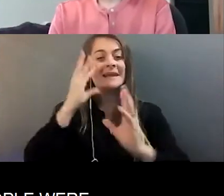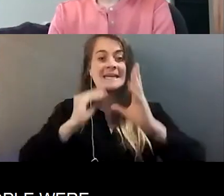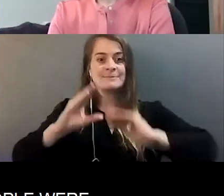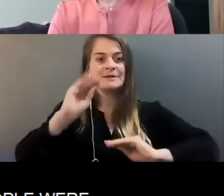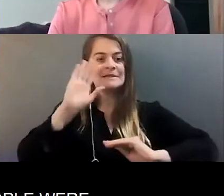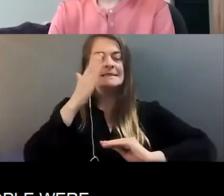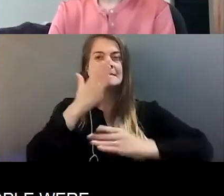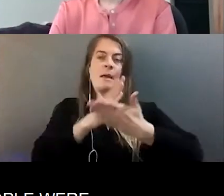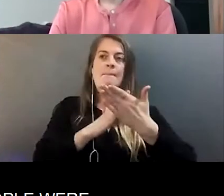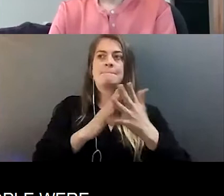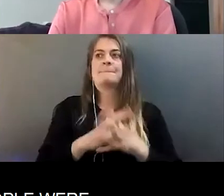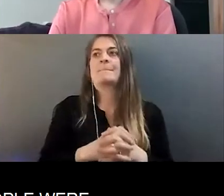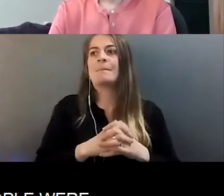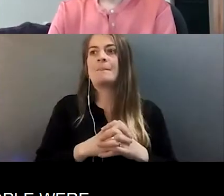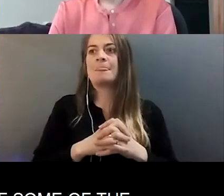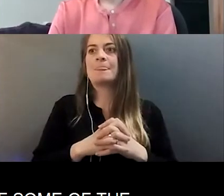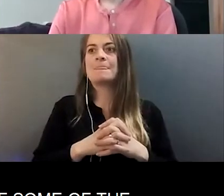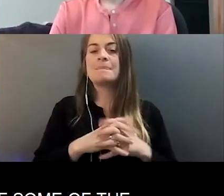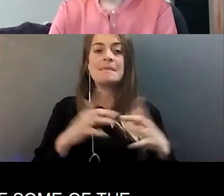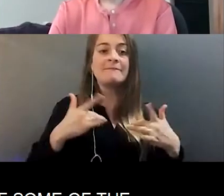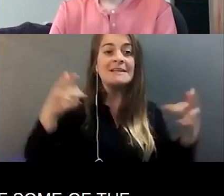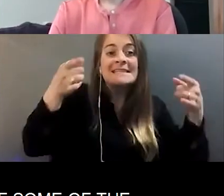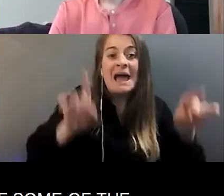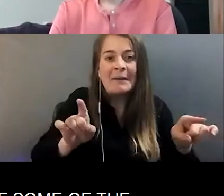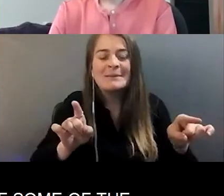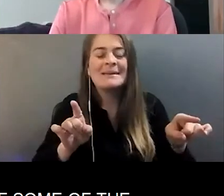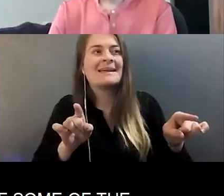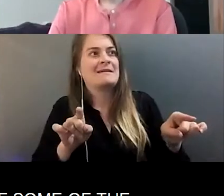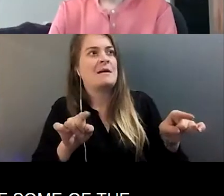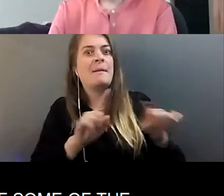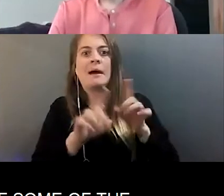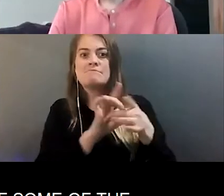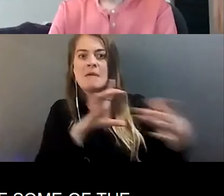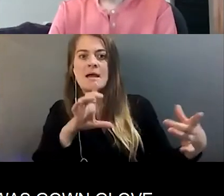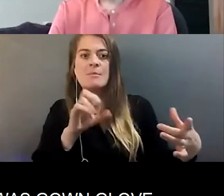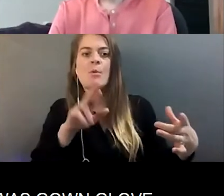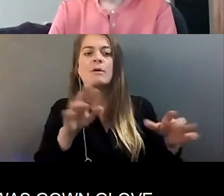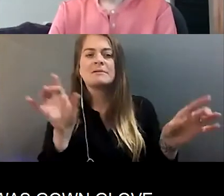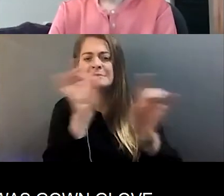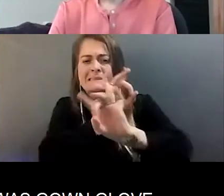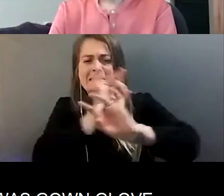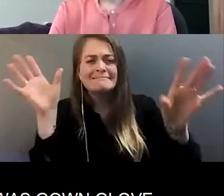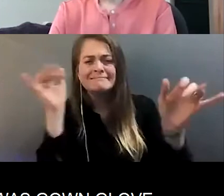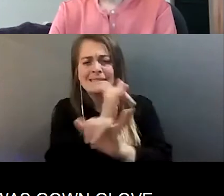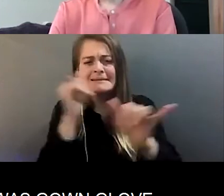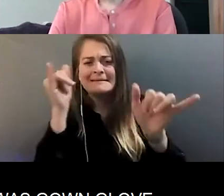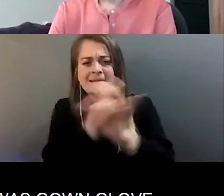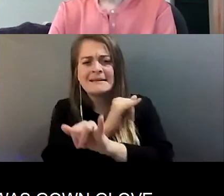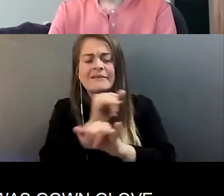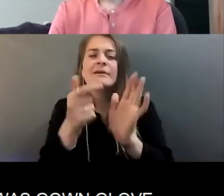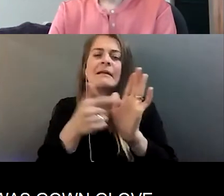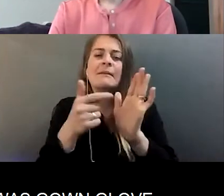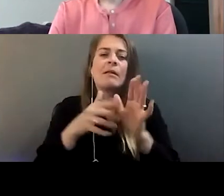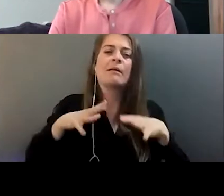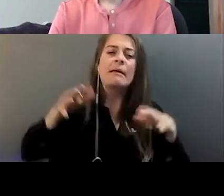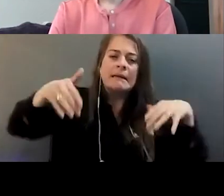in life where people were separated and the ridiculousness of some of the infection control measures where it was gown, glove,